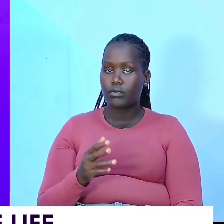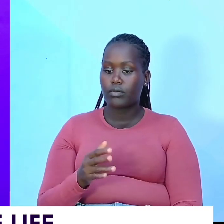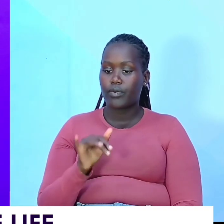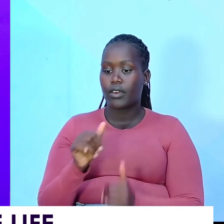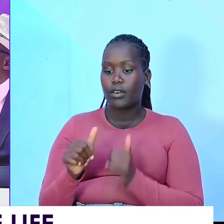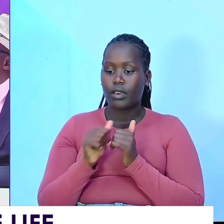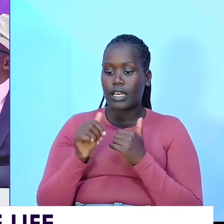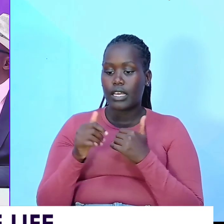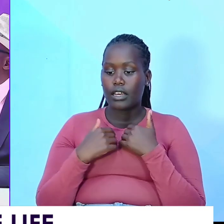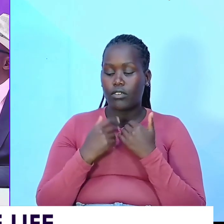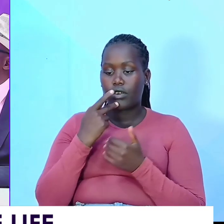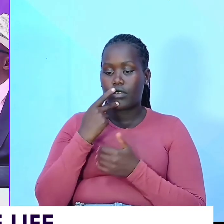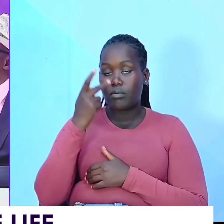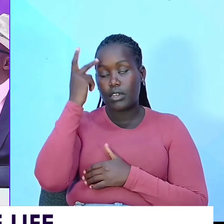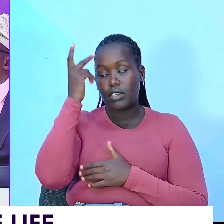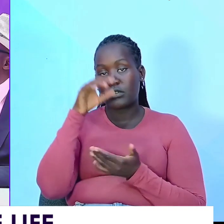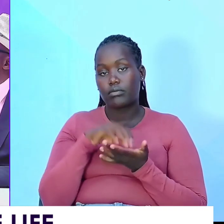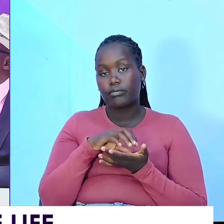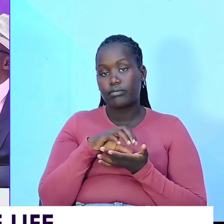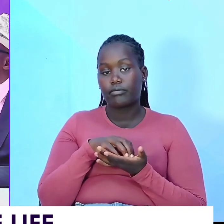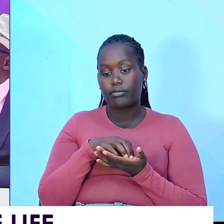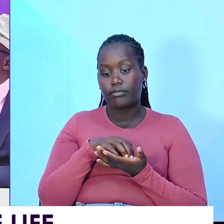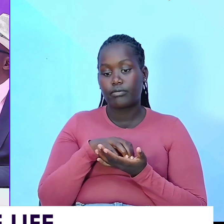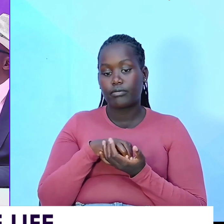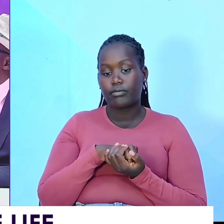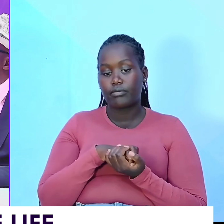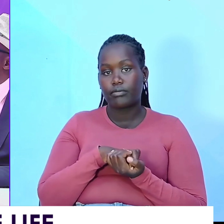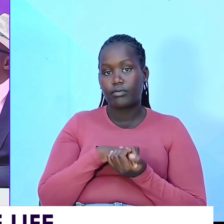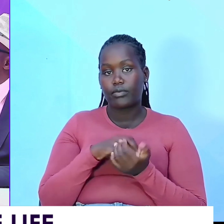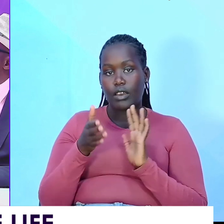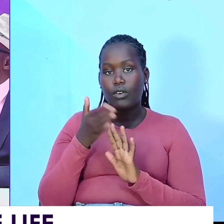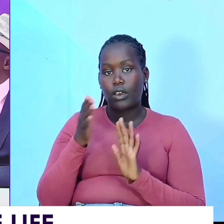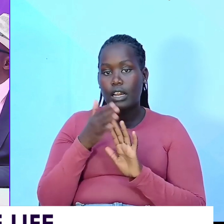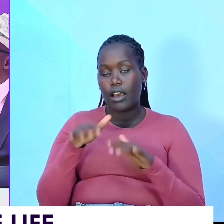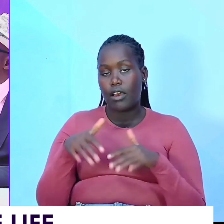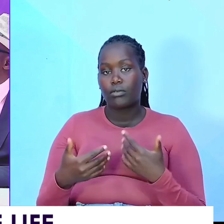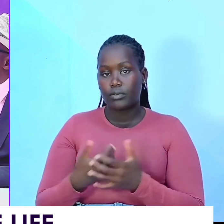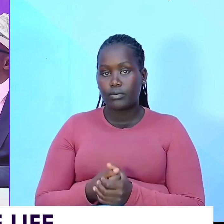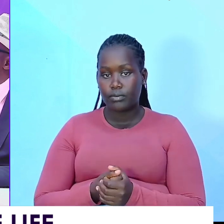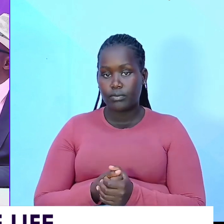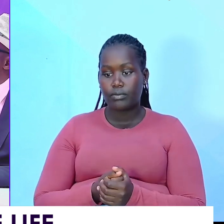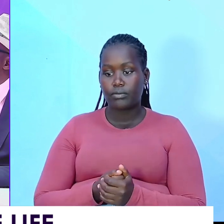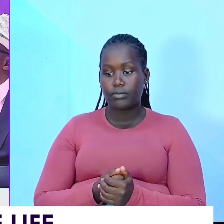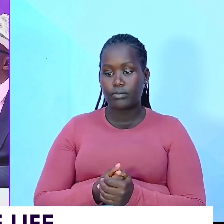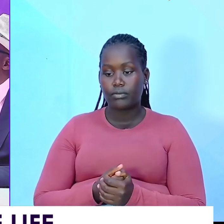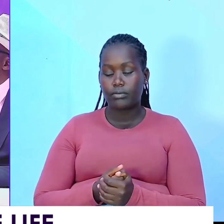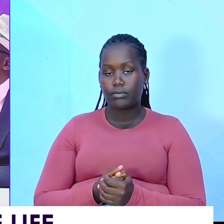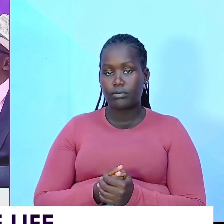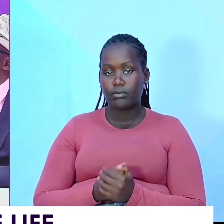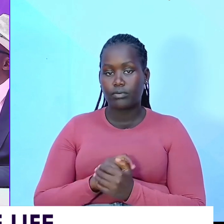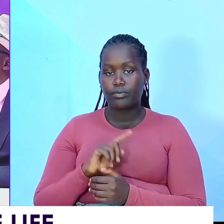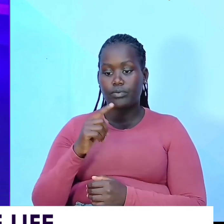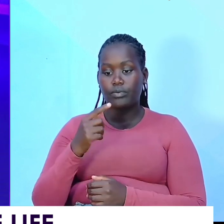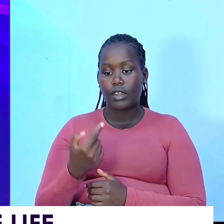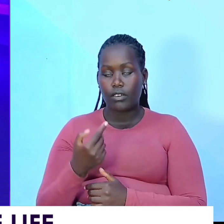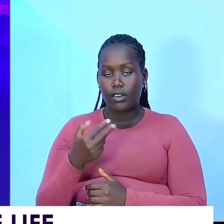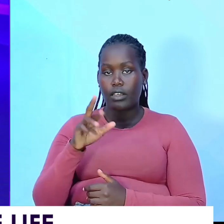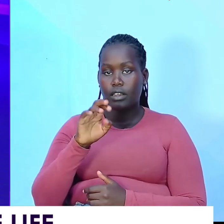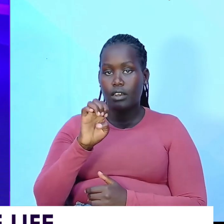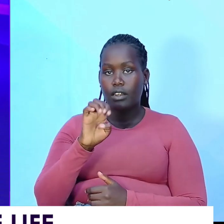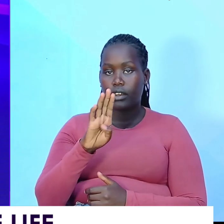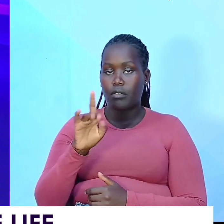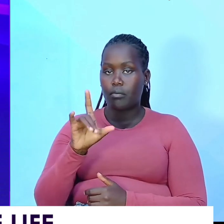cause a parenting crisis? Yes, it can. Very quickly, how? Very quickly, in 1 second, because we are winding up. First of all, rebellion in the